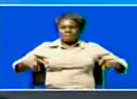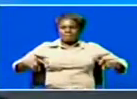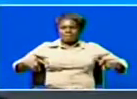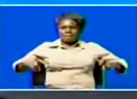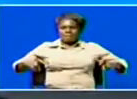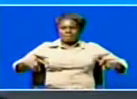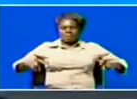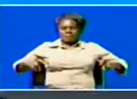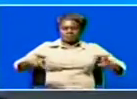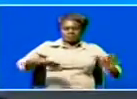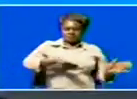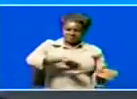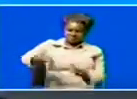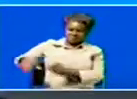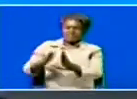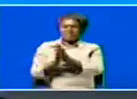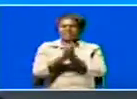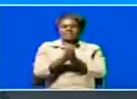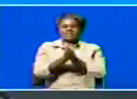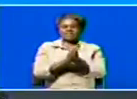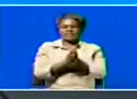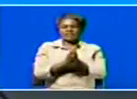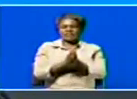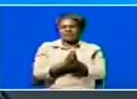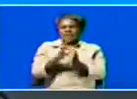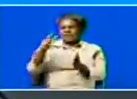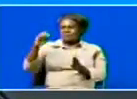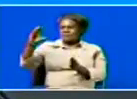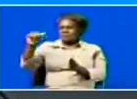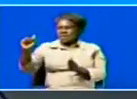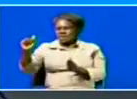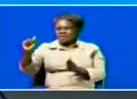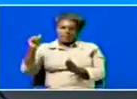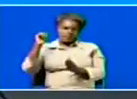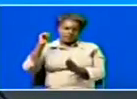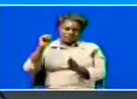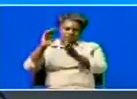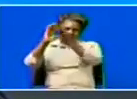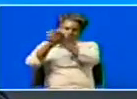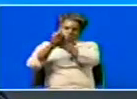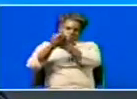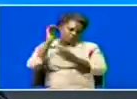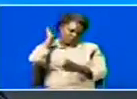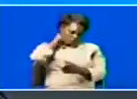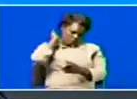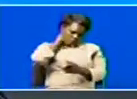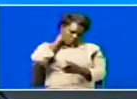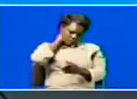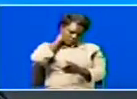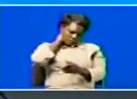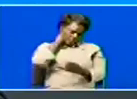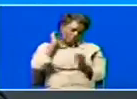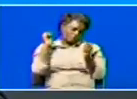Now over to some interesting story. Now two ward representatives and a Jubilee Party official from Murang'a County have been left